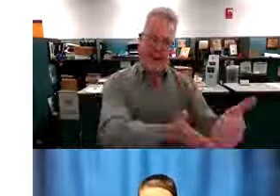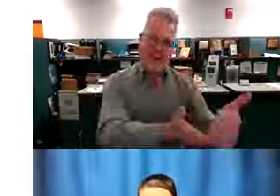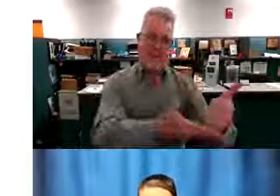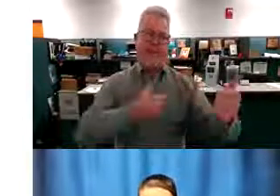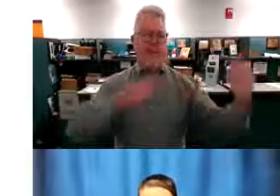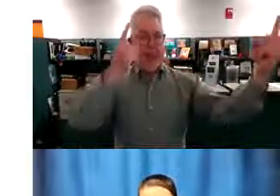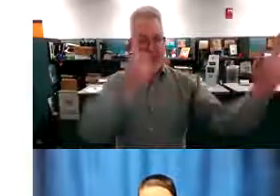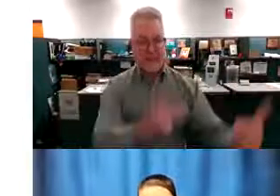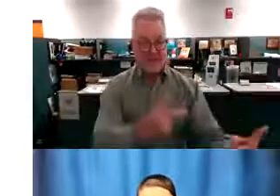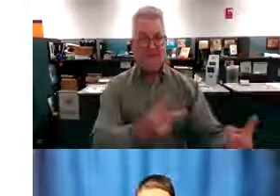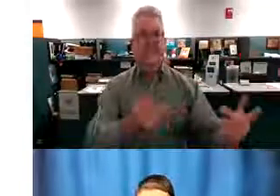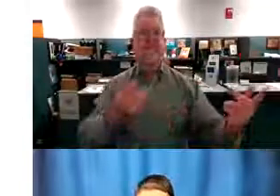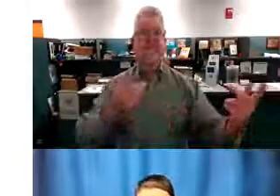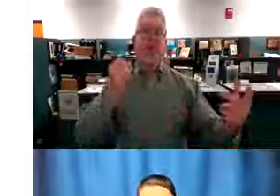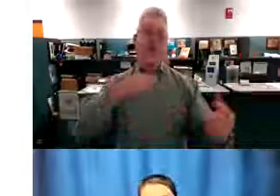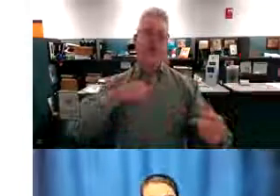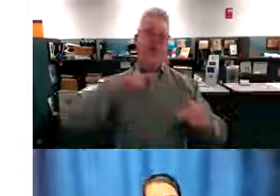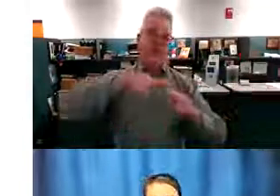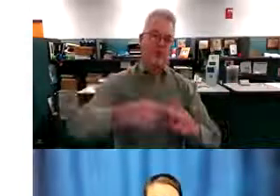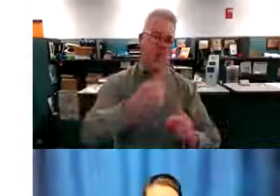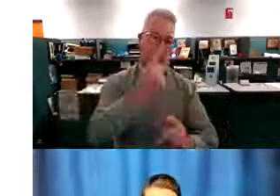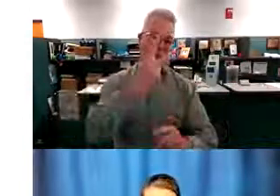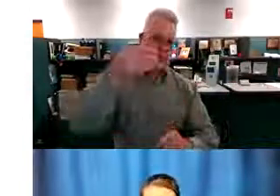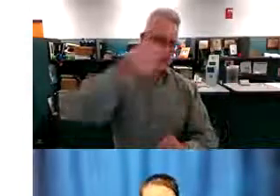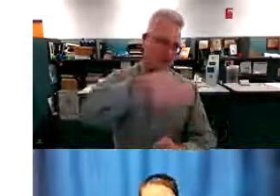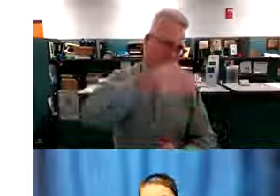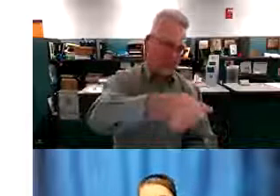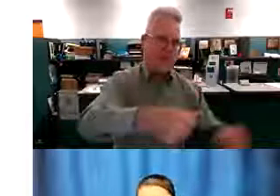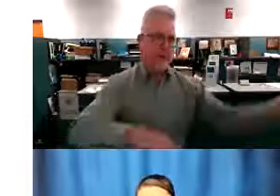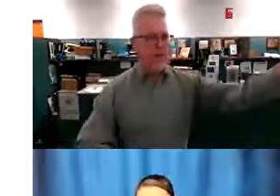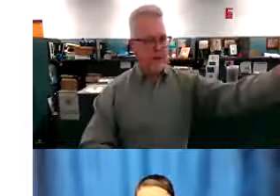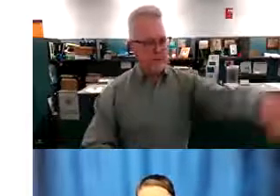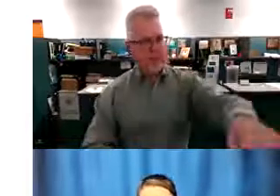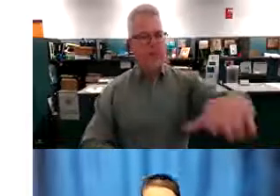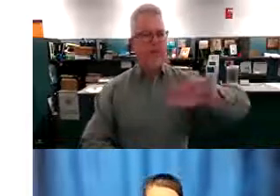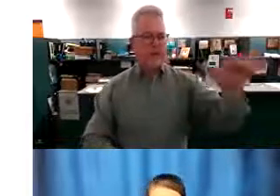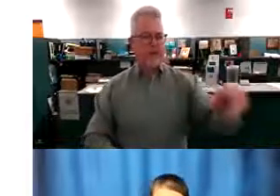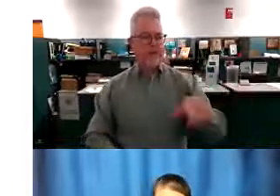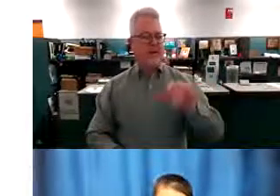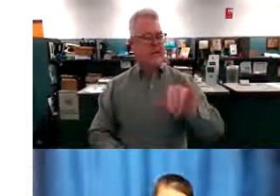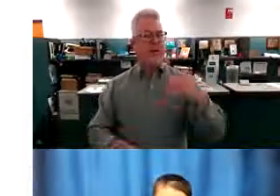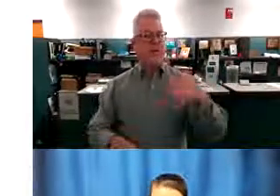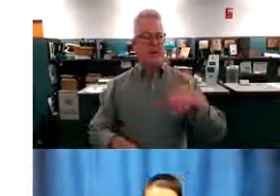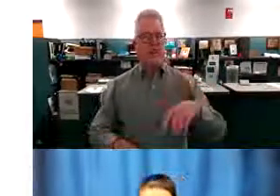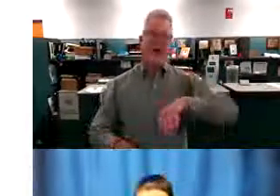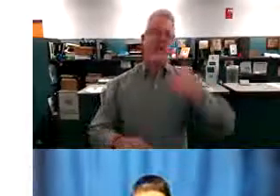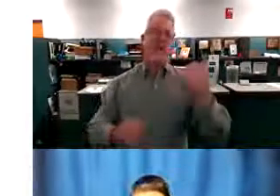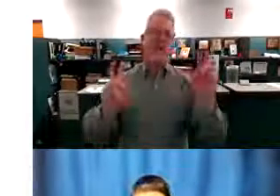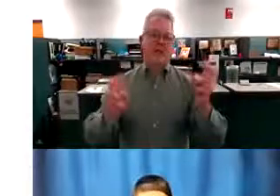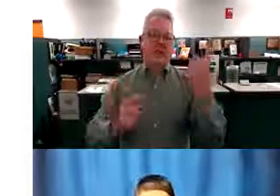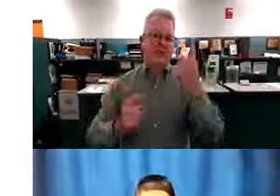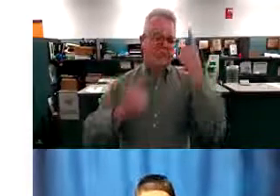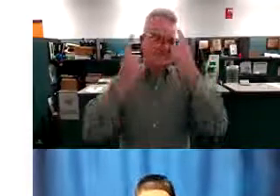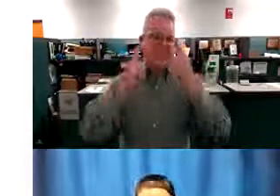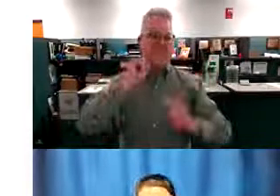And often we can assist, we can each pay half, or we can start paying the first few and then they'll pay some